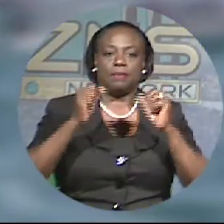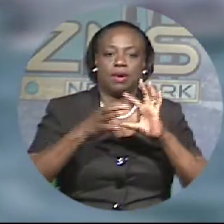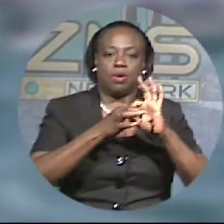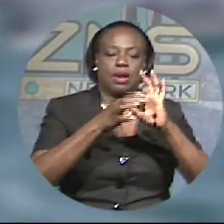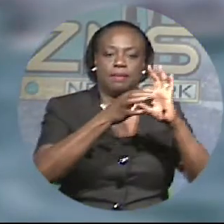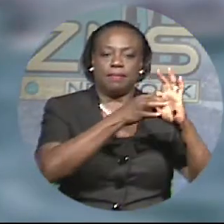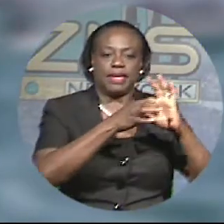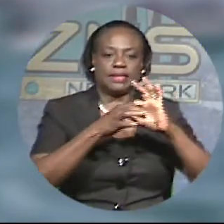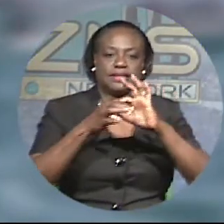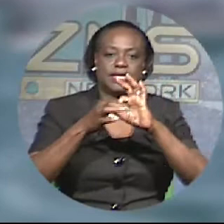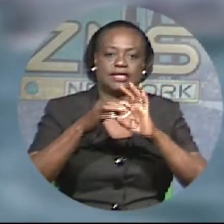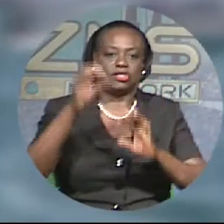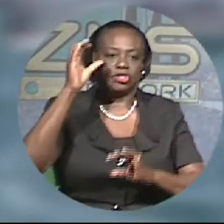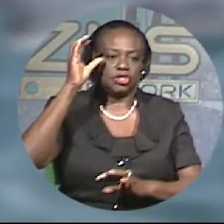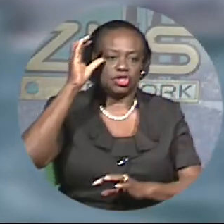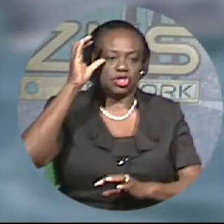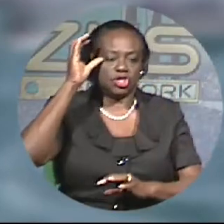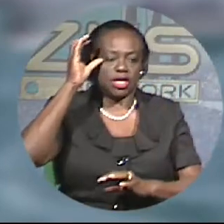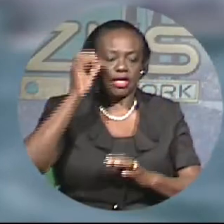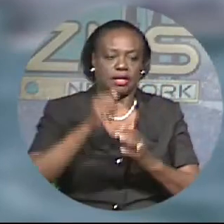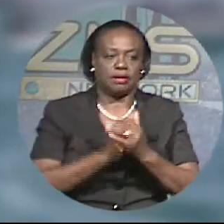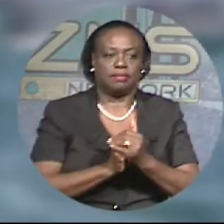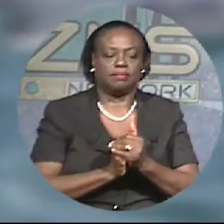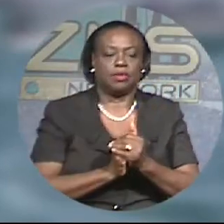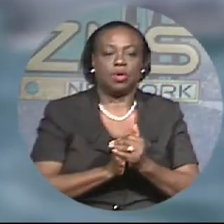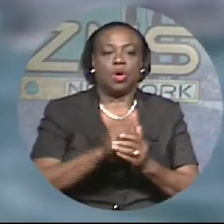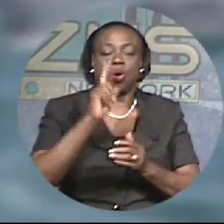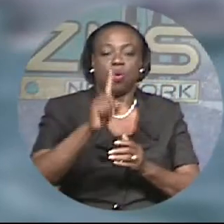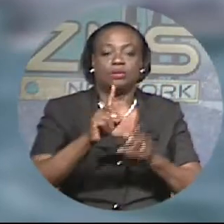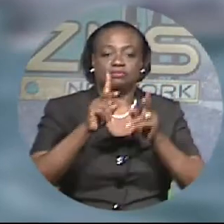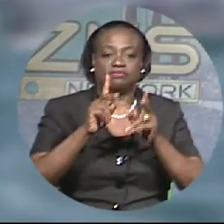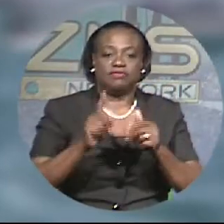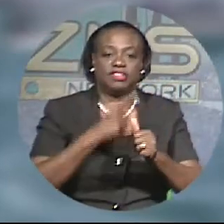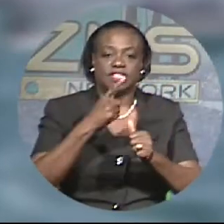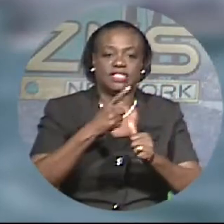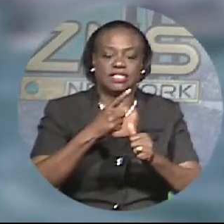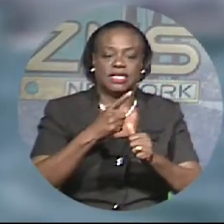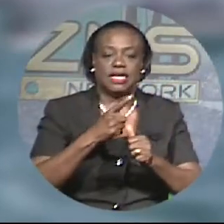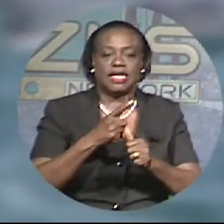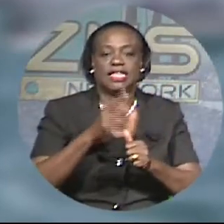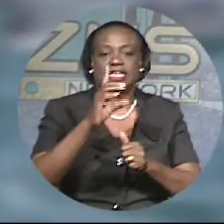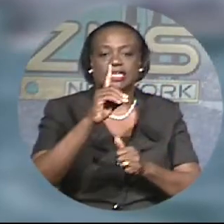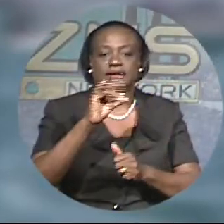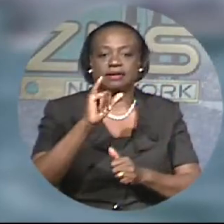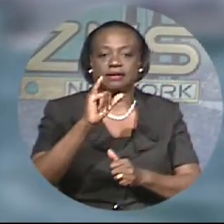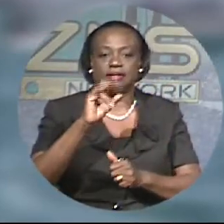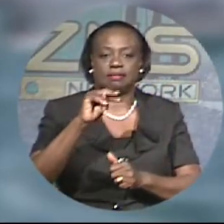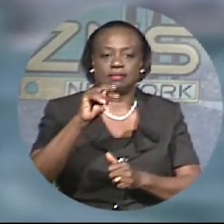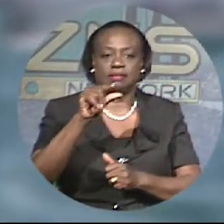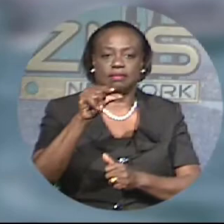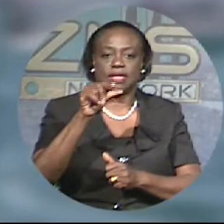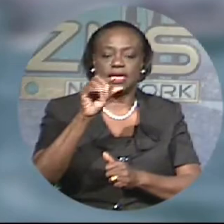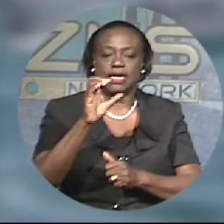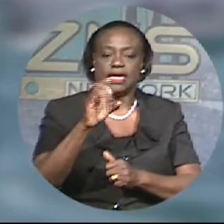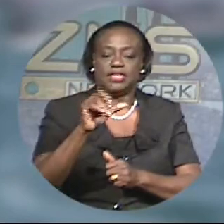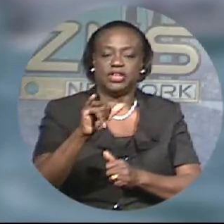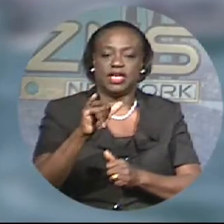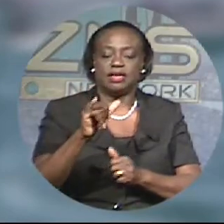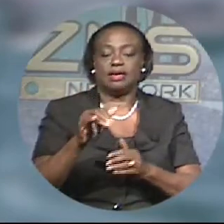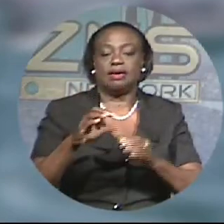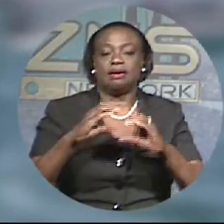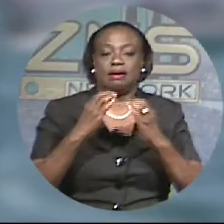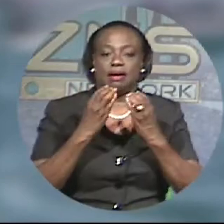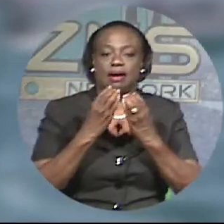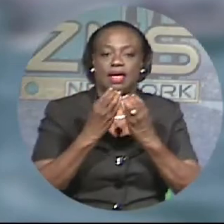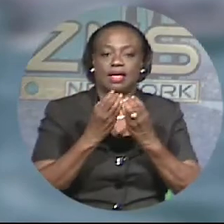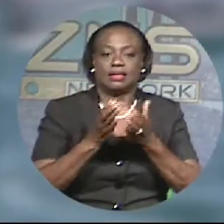Paul D'Souza sailed two races in the men's one-person dinghy class. He finished 12th in the first race and 24th in the second. The final